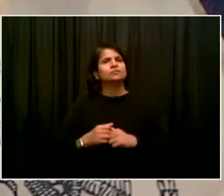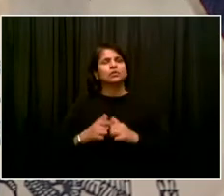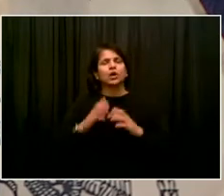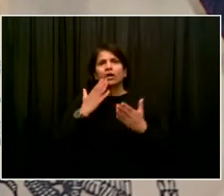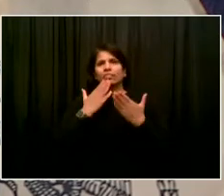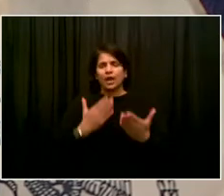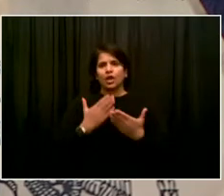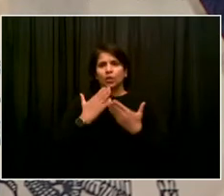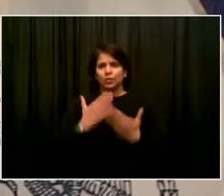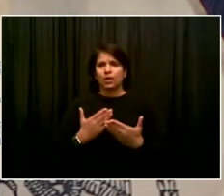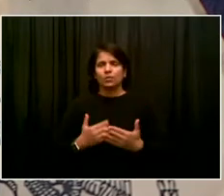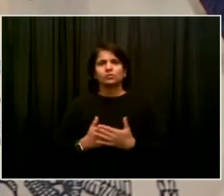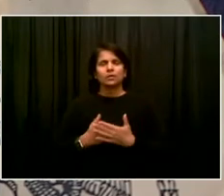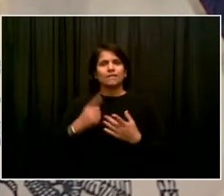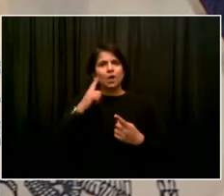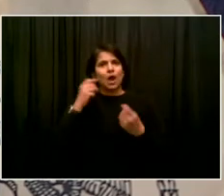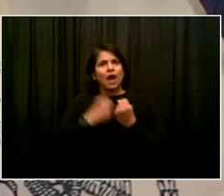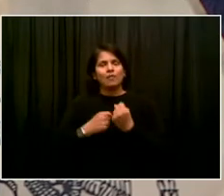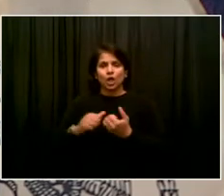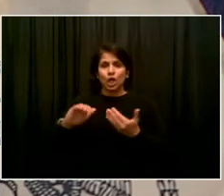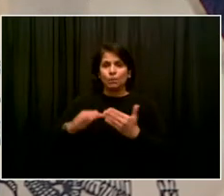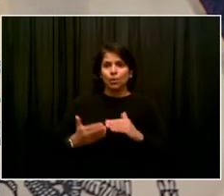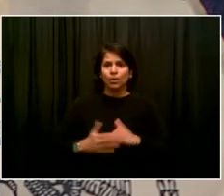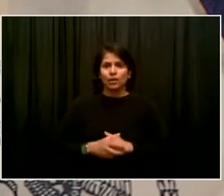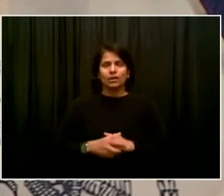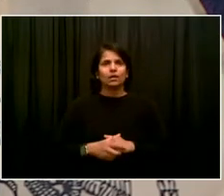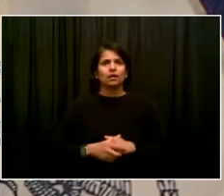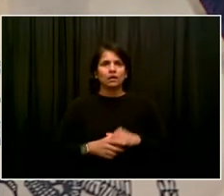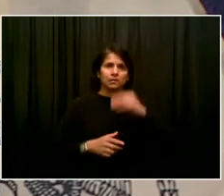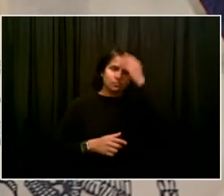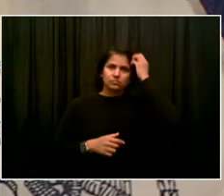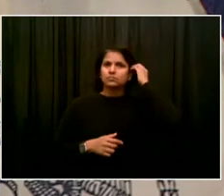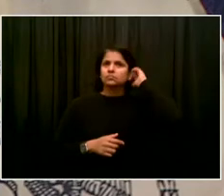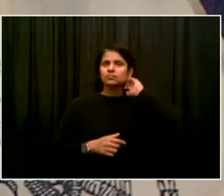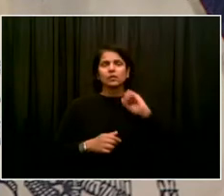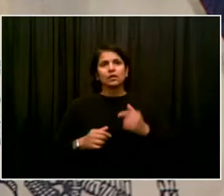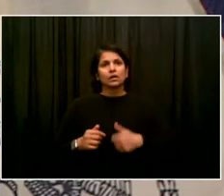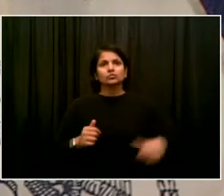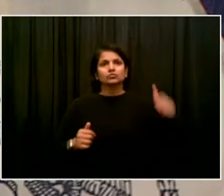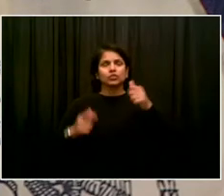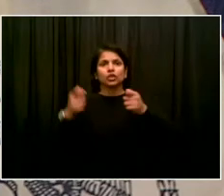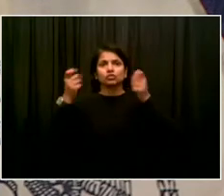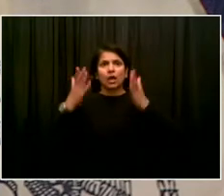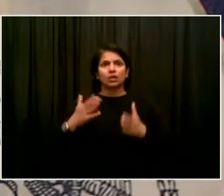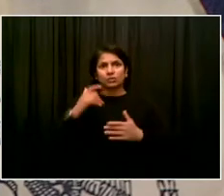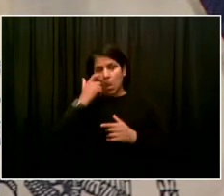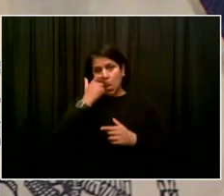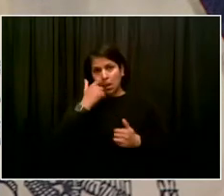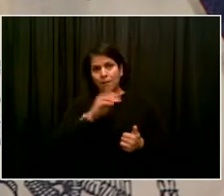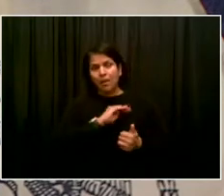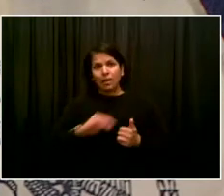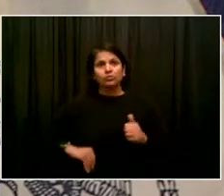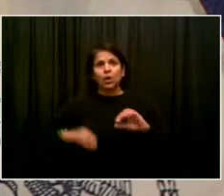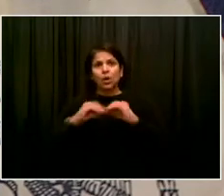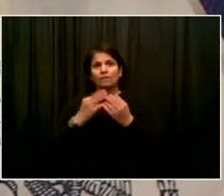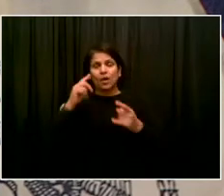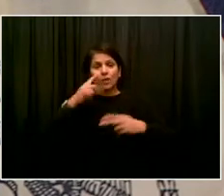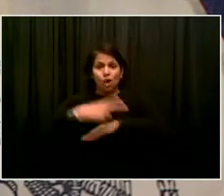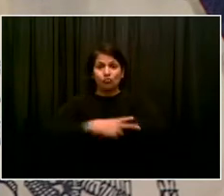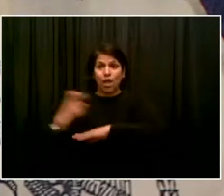I want to thank our director of the Mayor's Office of Criminal Justice, Marcos Soler, from City Hall, from our team, Freya Rigterink, who's